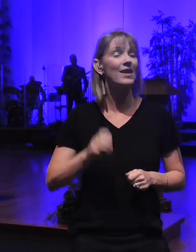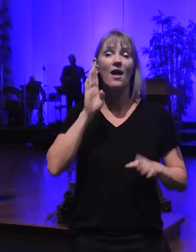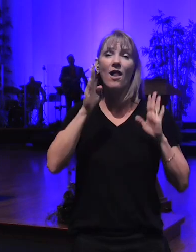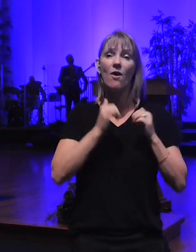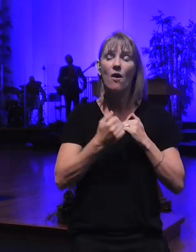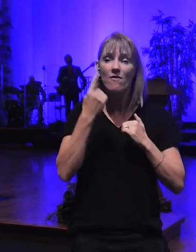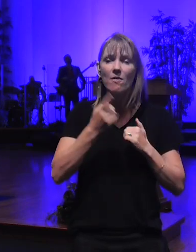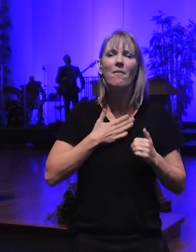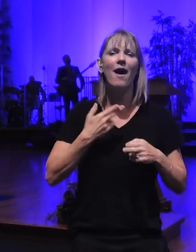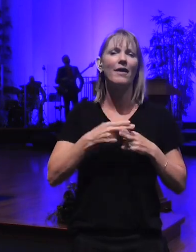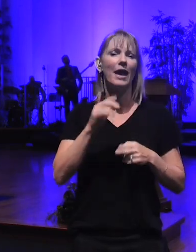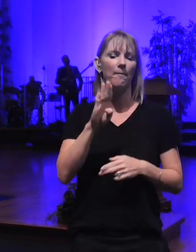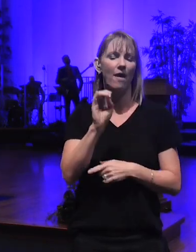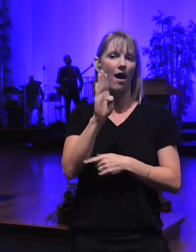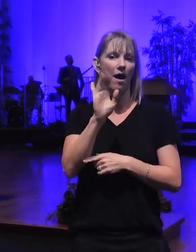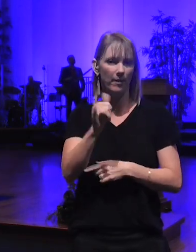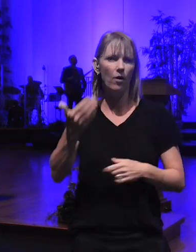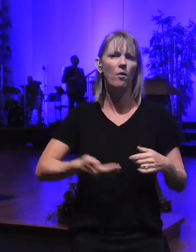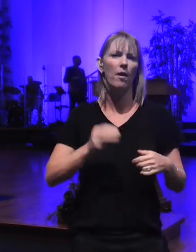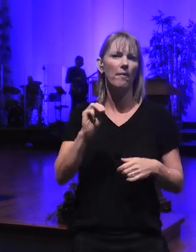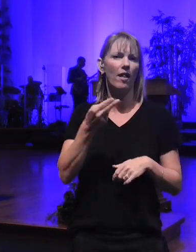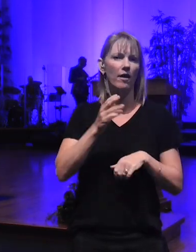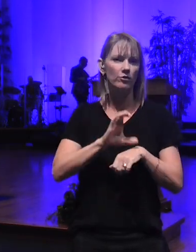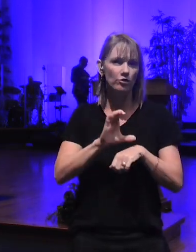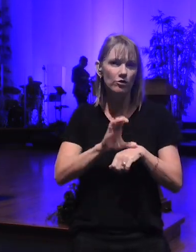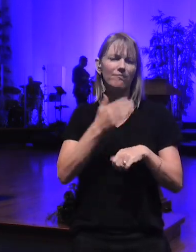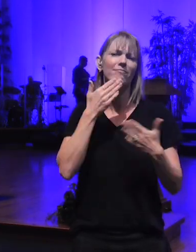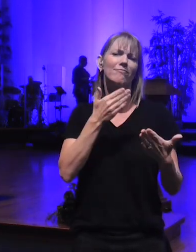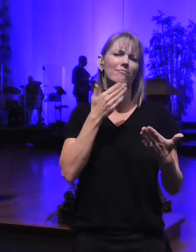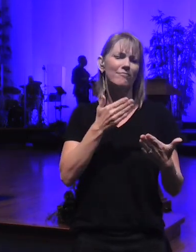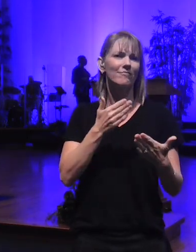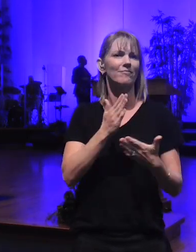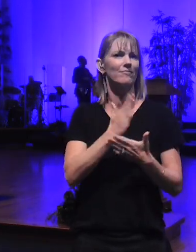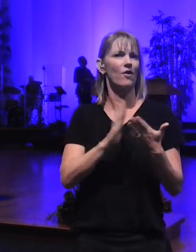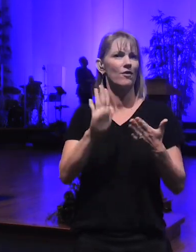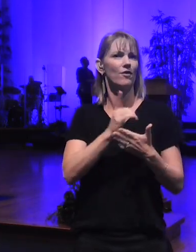Hey everybody, my name is Bobby. Welcome to Mile High Church. Thank you for